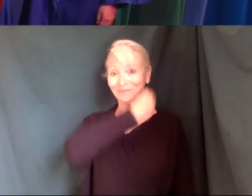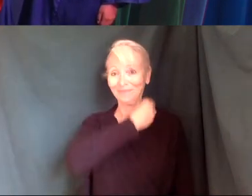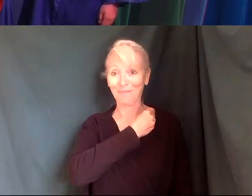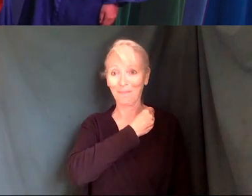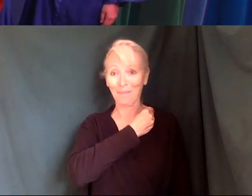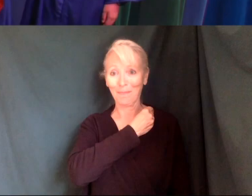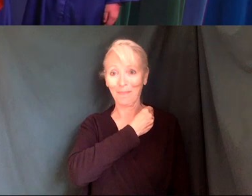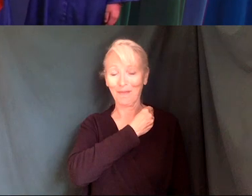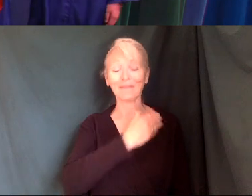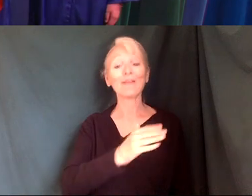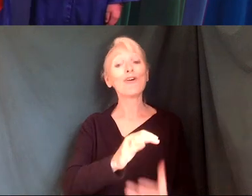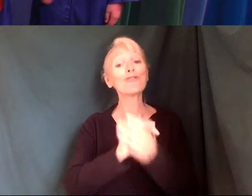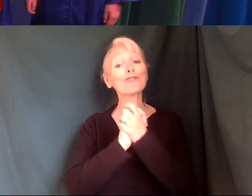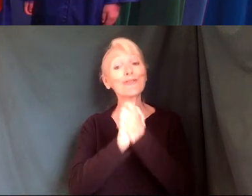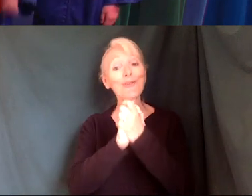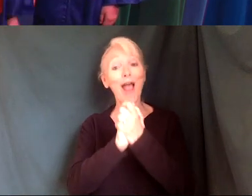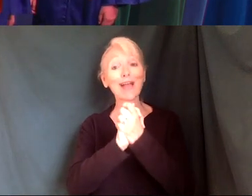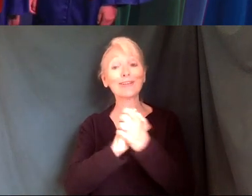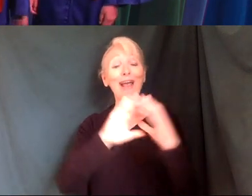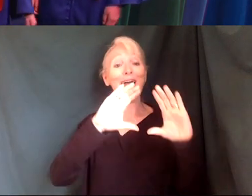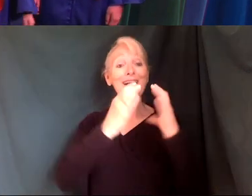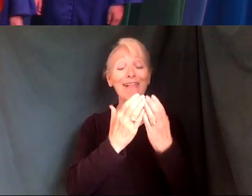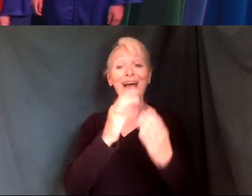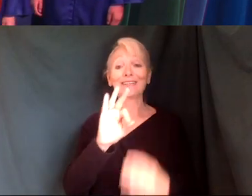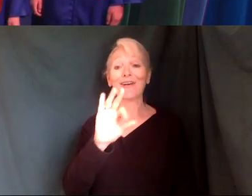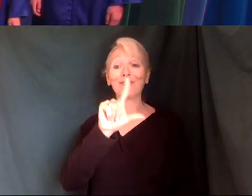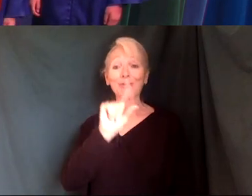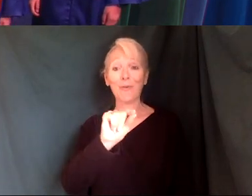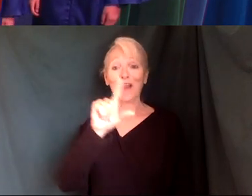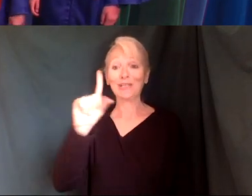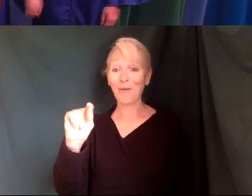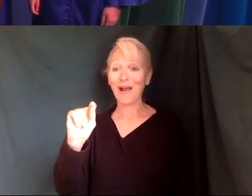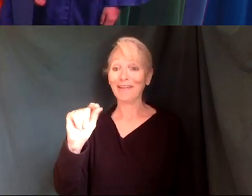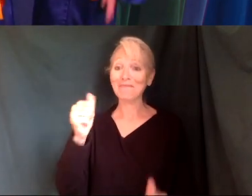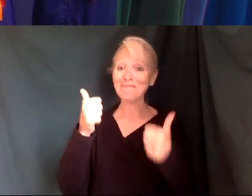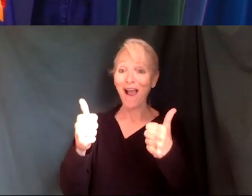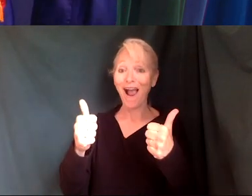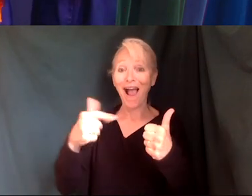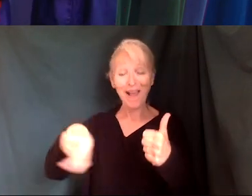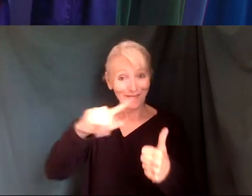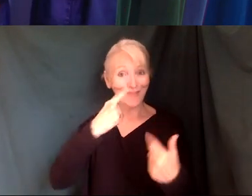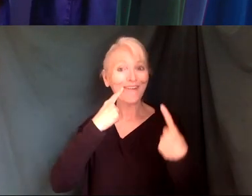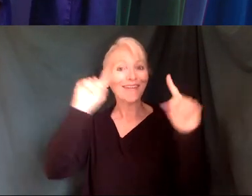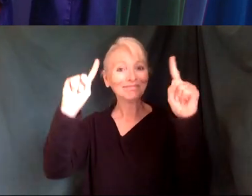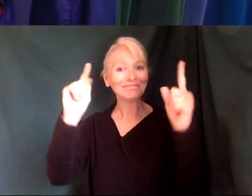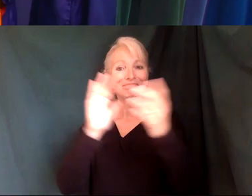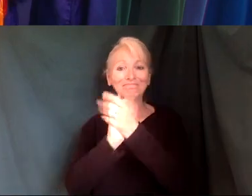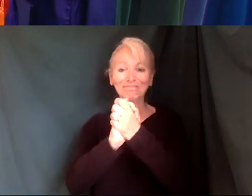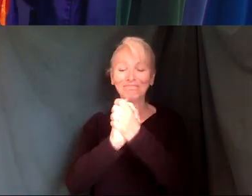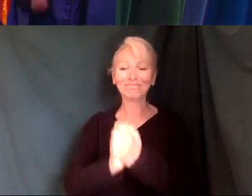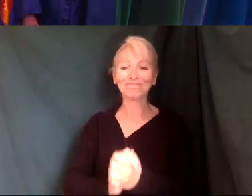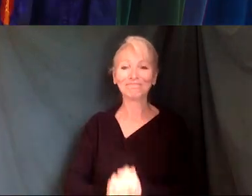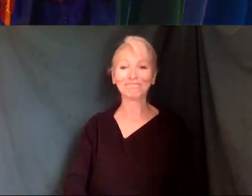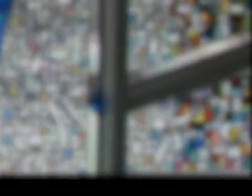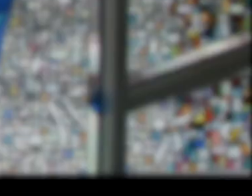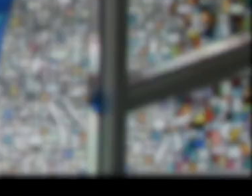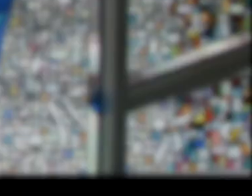3, 2, 1. Congratulations, class of 2020. Woo! Yeah, we did it.